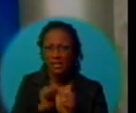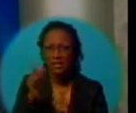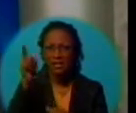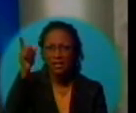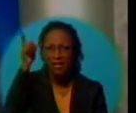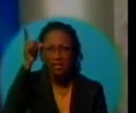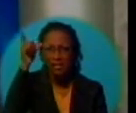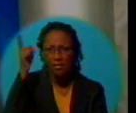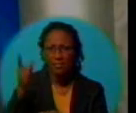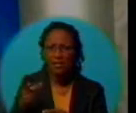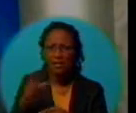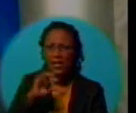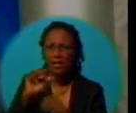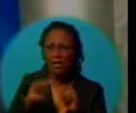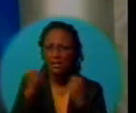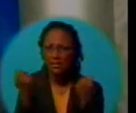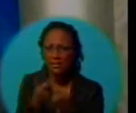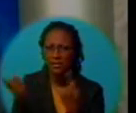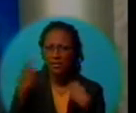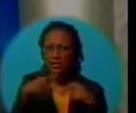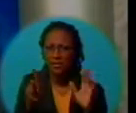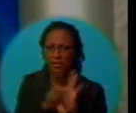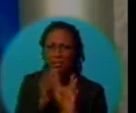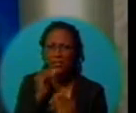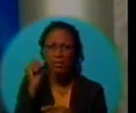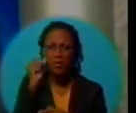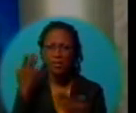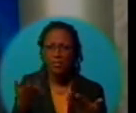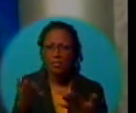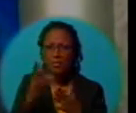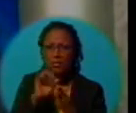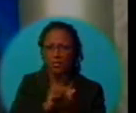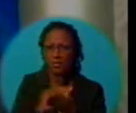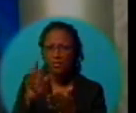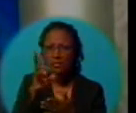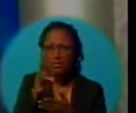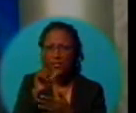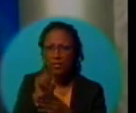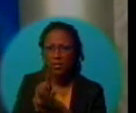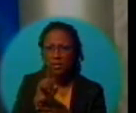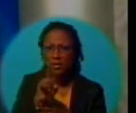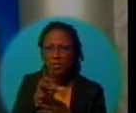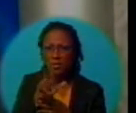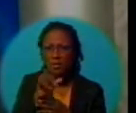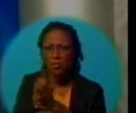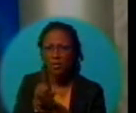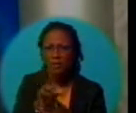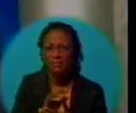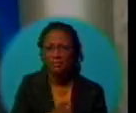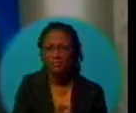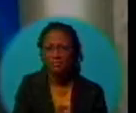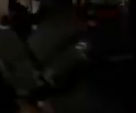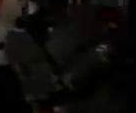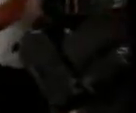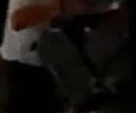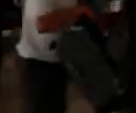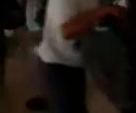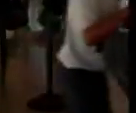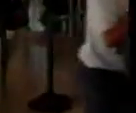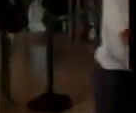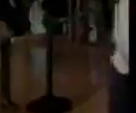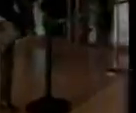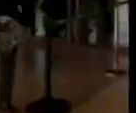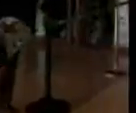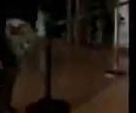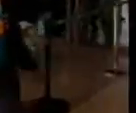return home this week with a whopping 71 medals, 31 gold, 20 silver, and 20 bronze. Another outstanding performance